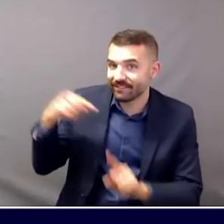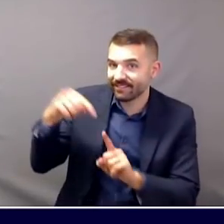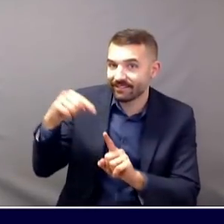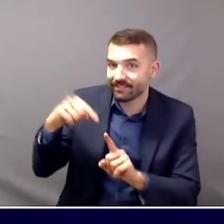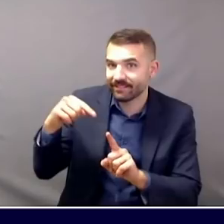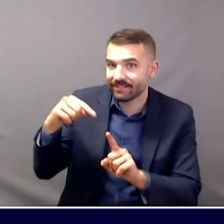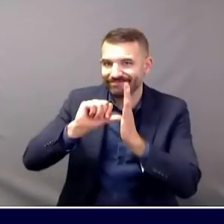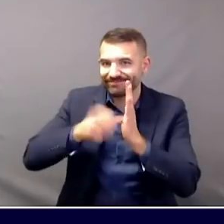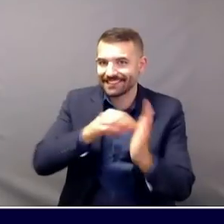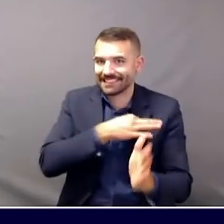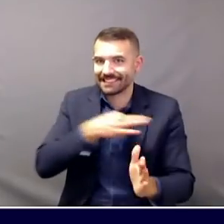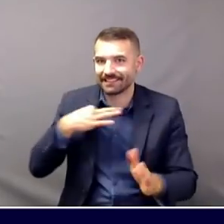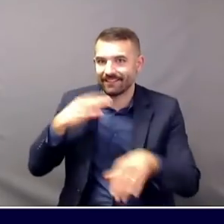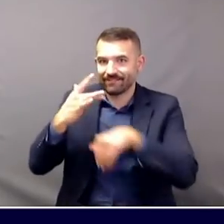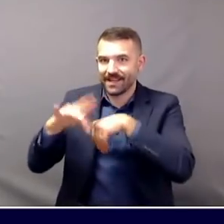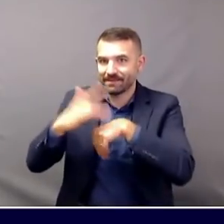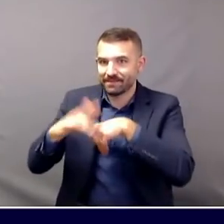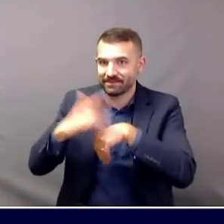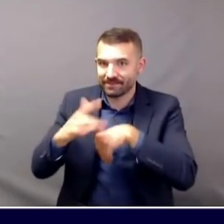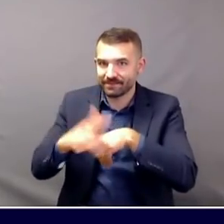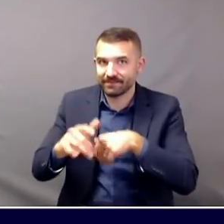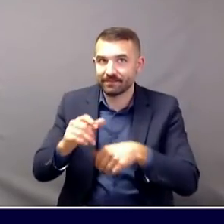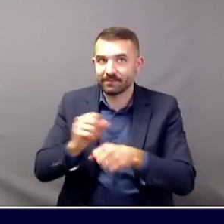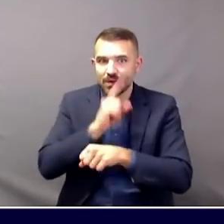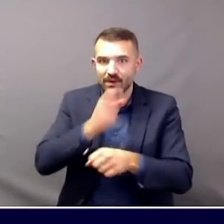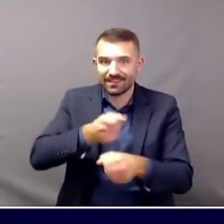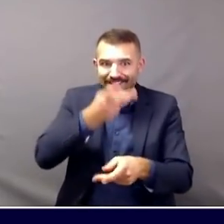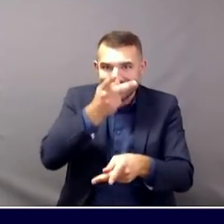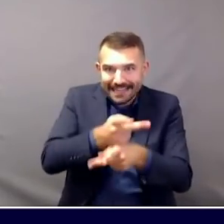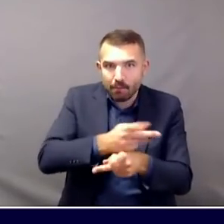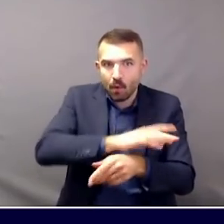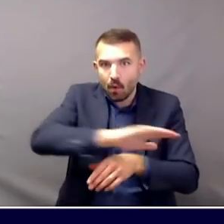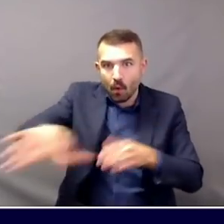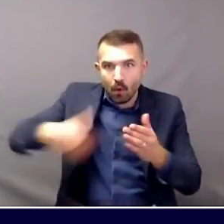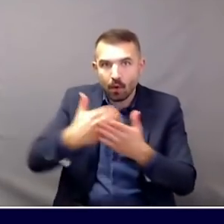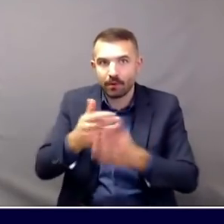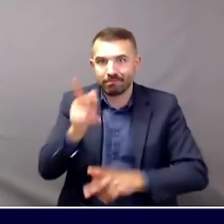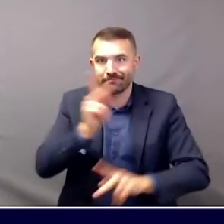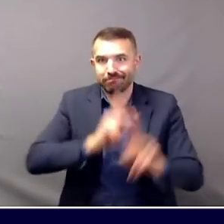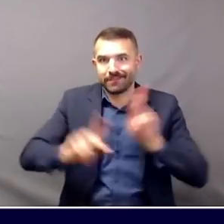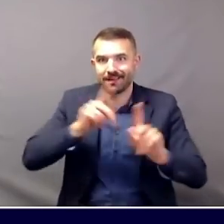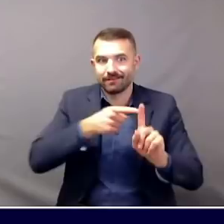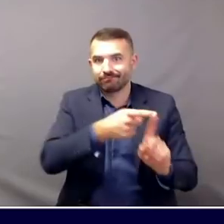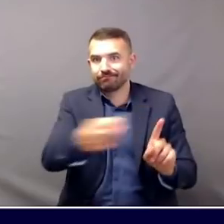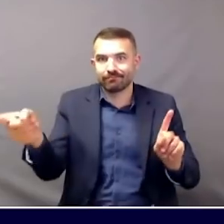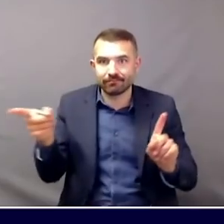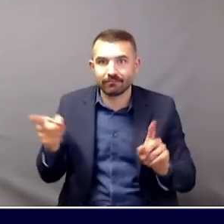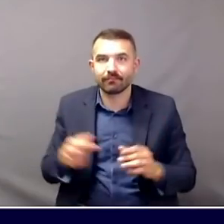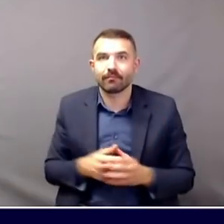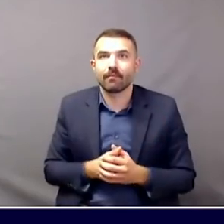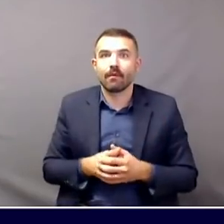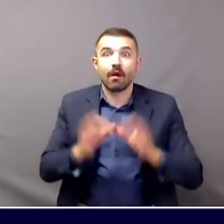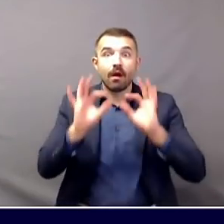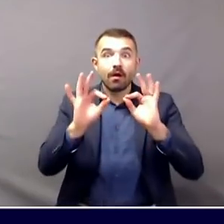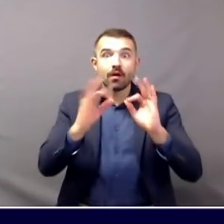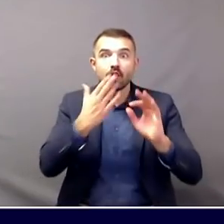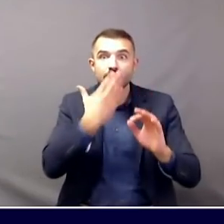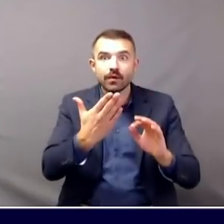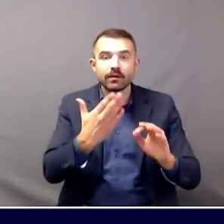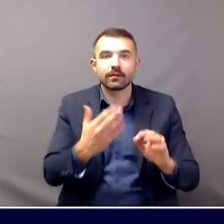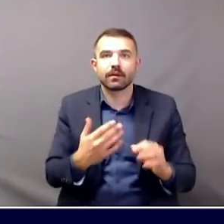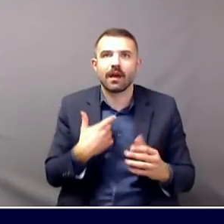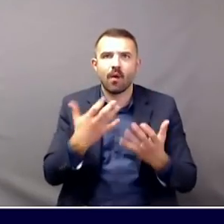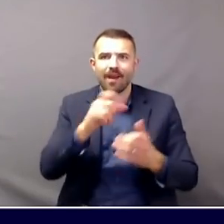good care to people who are critically ill. Okay, and that actually leads to my next question, which is on a slightly different topic, but